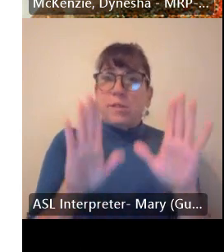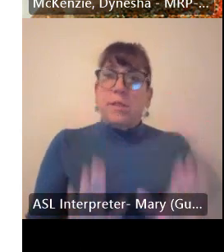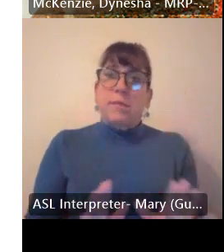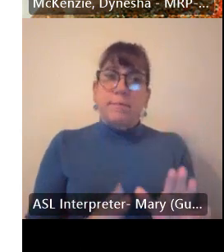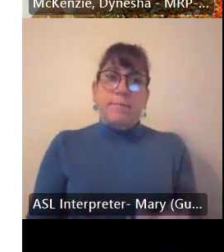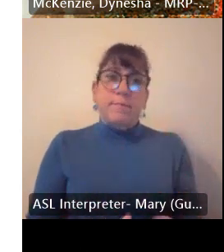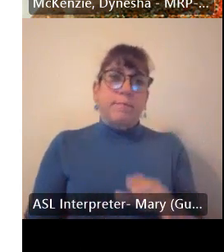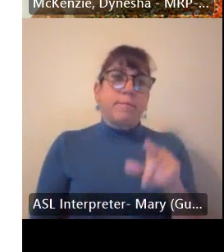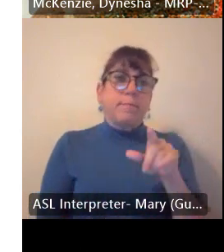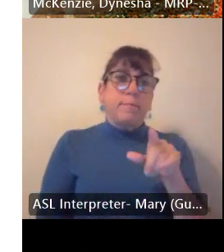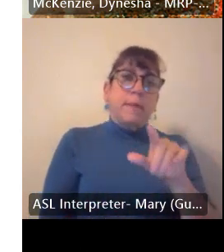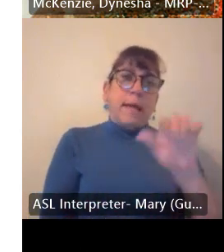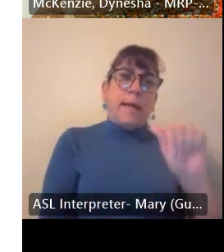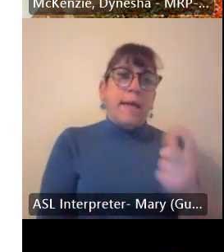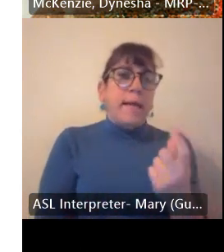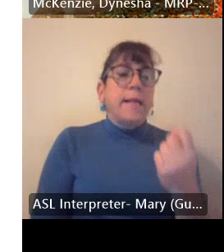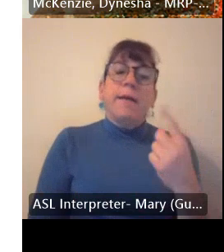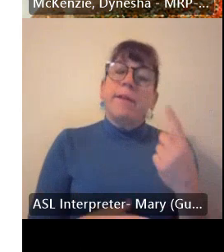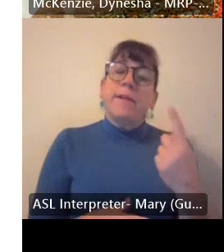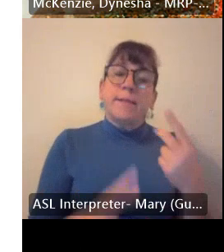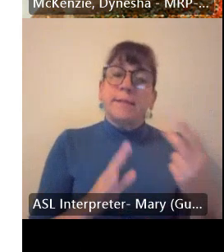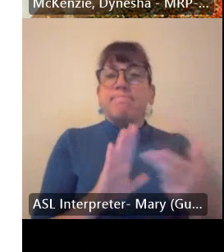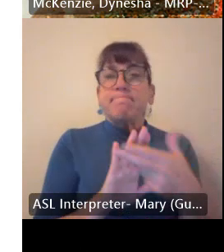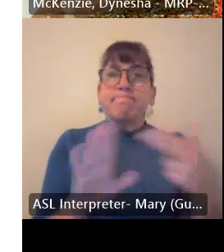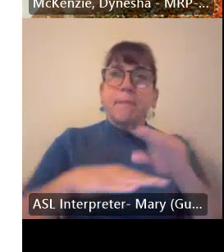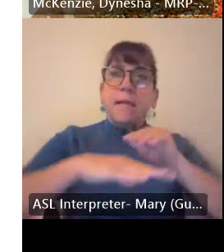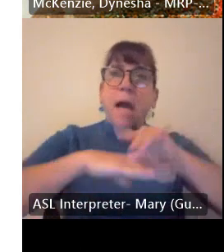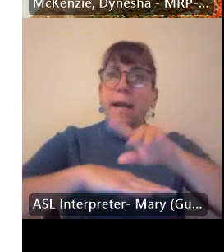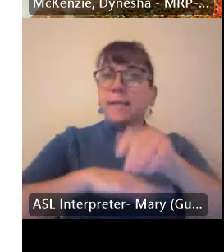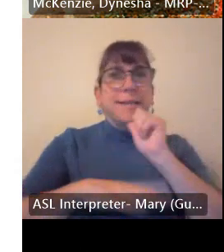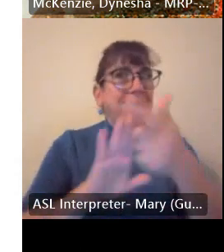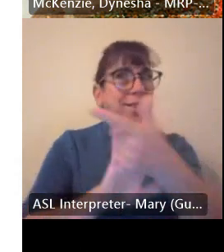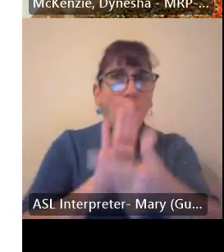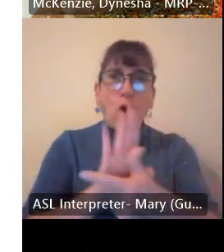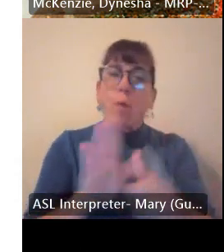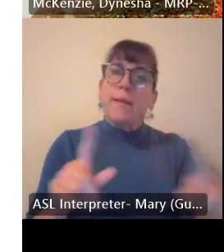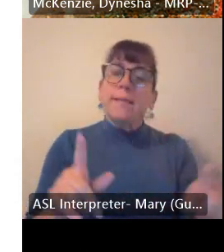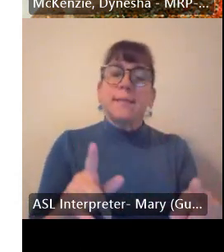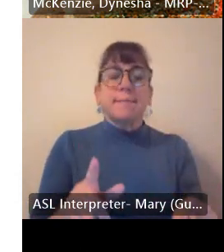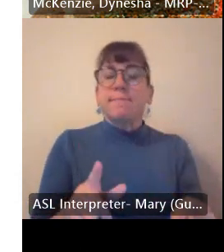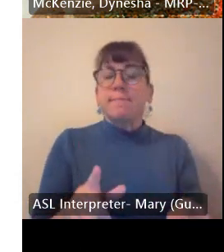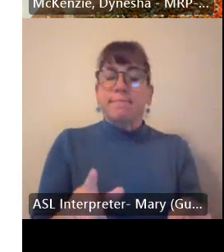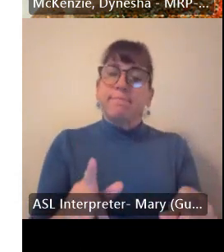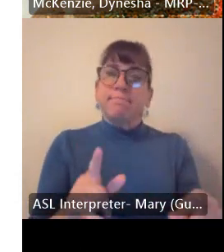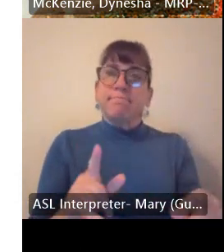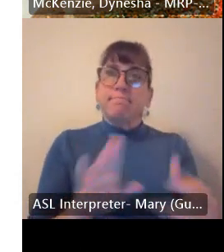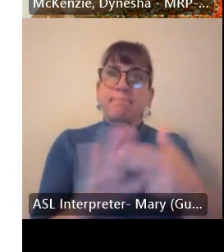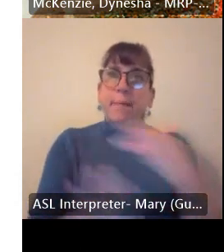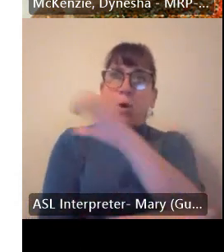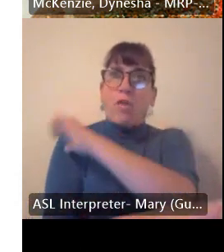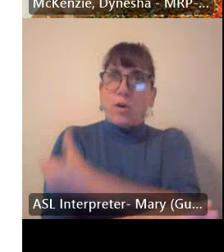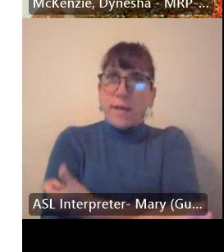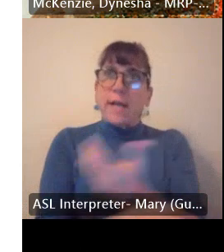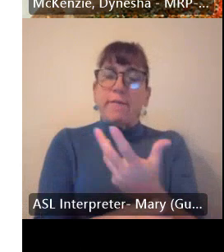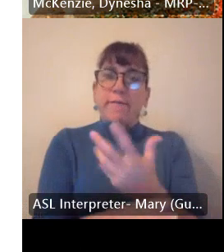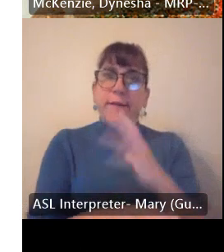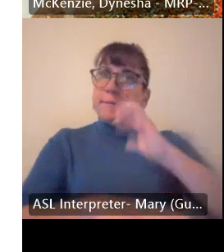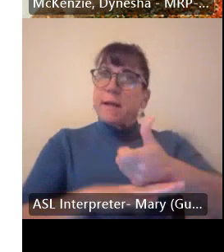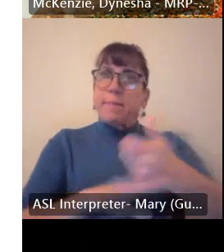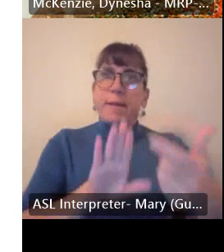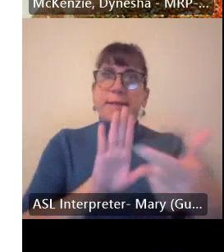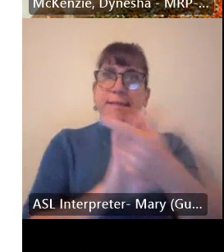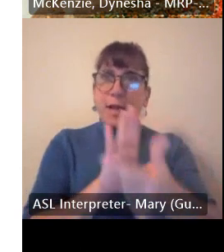authoritative. It's not a law, but the guidance is considered authoritative. It's rooted in statutes.